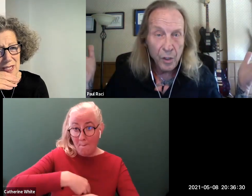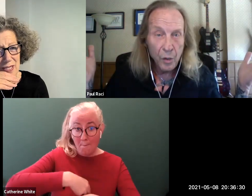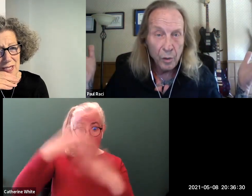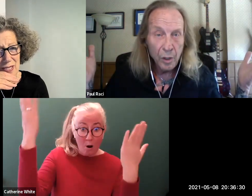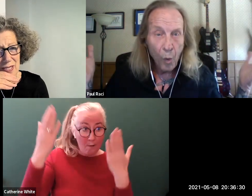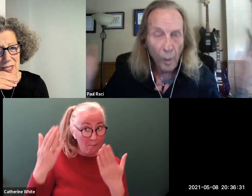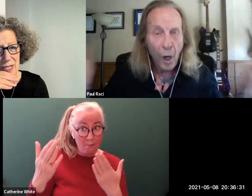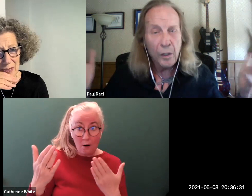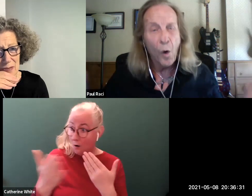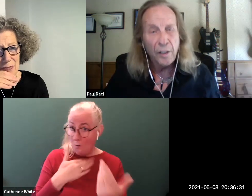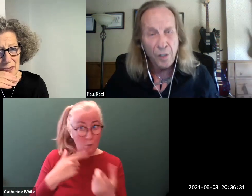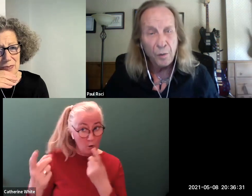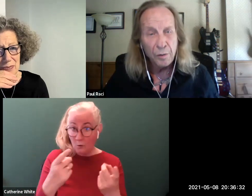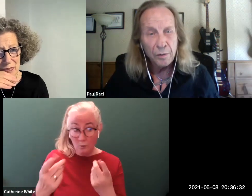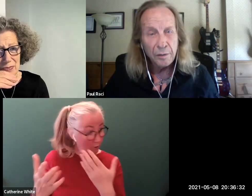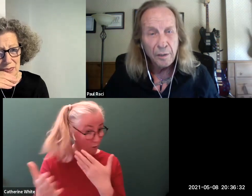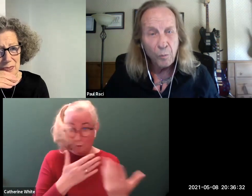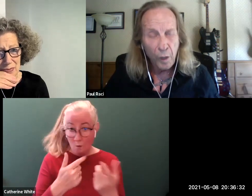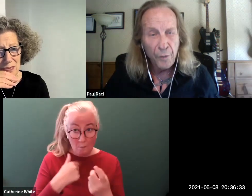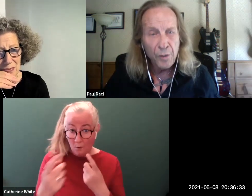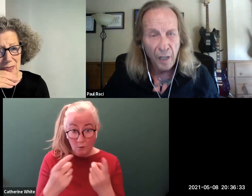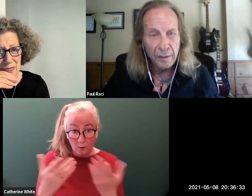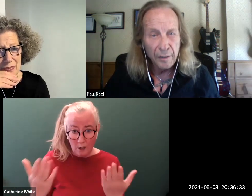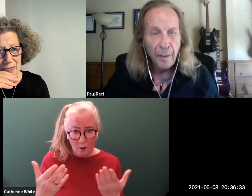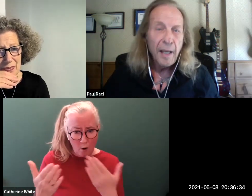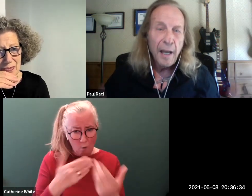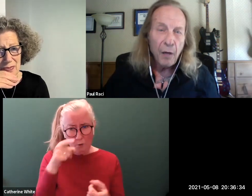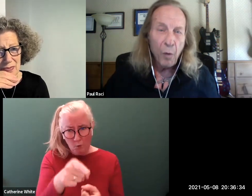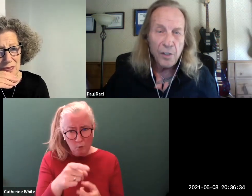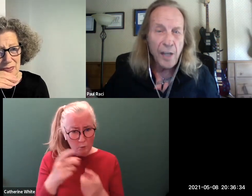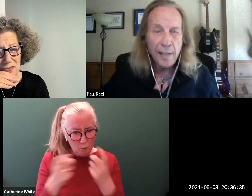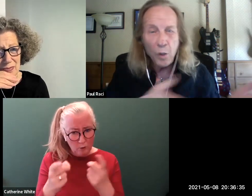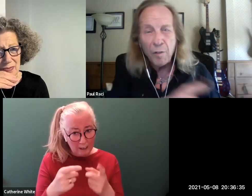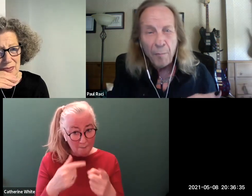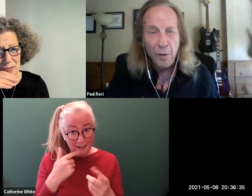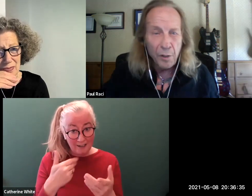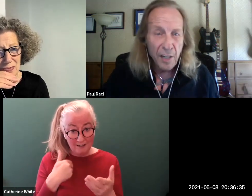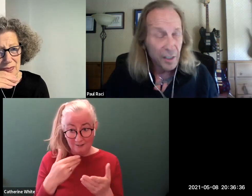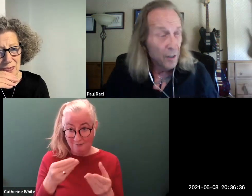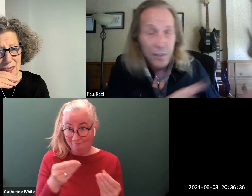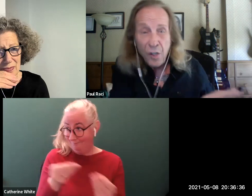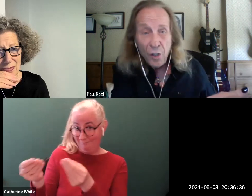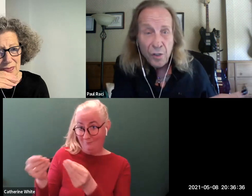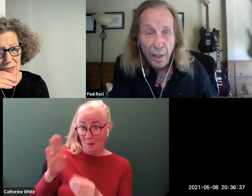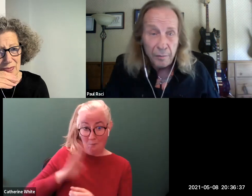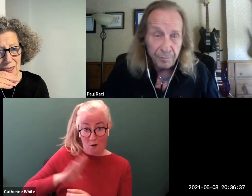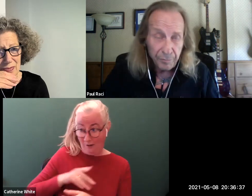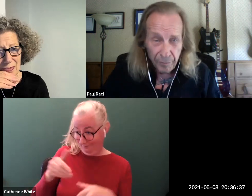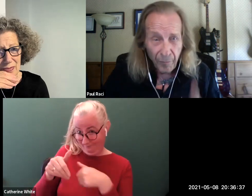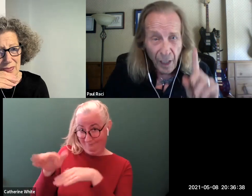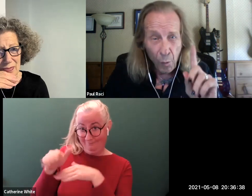going to do? What are we going to do? What have you done? Well, I just handed it over to my brother. I said, here it is. It's all yours